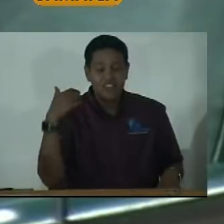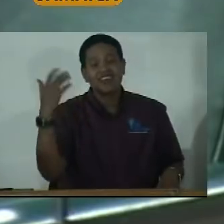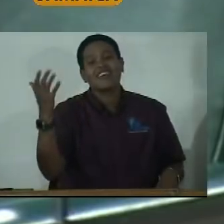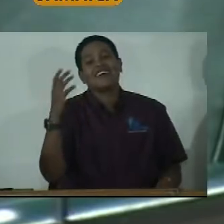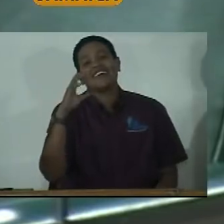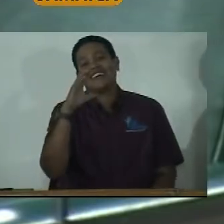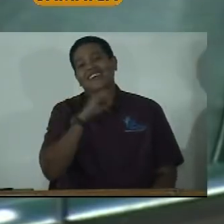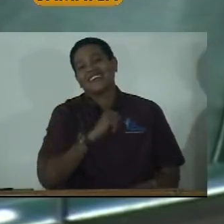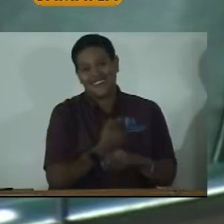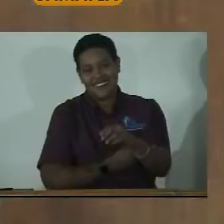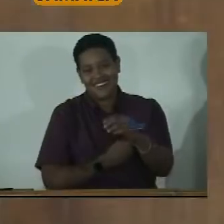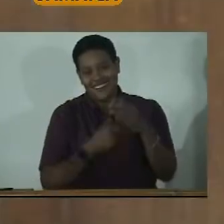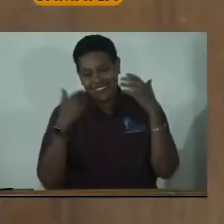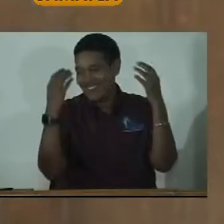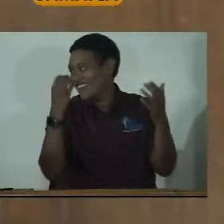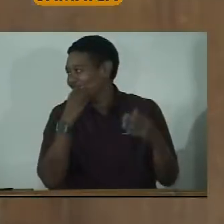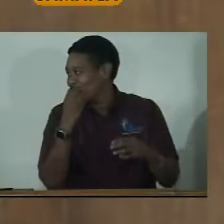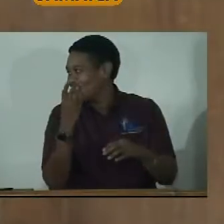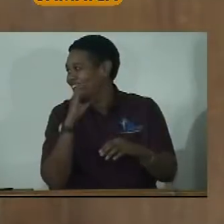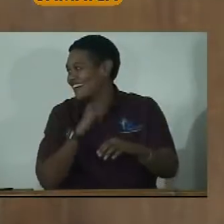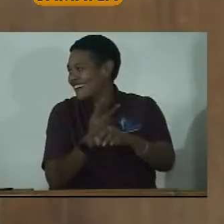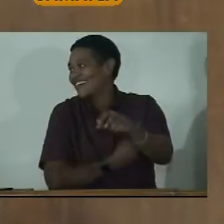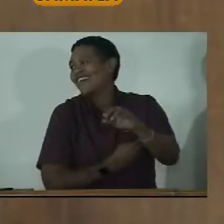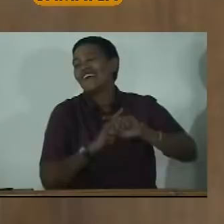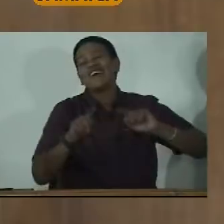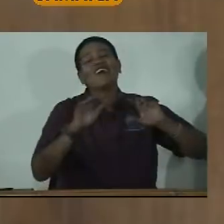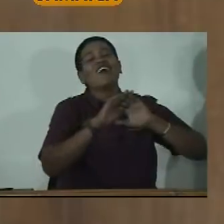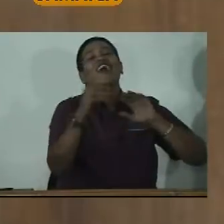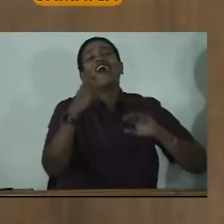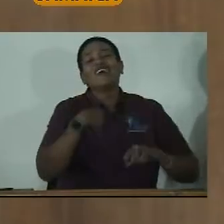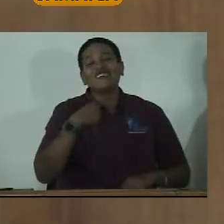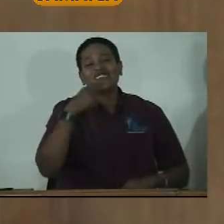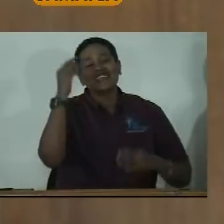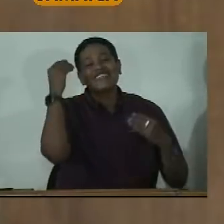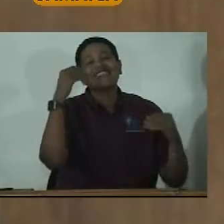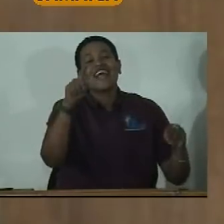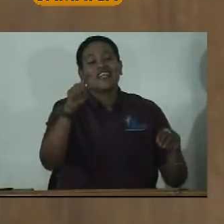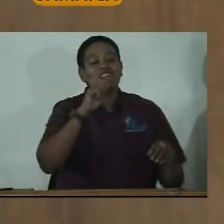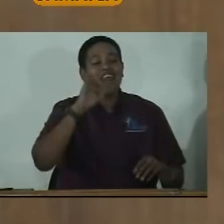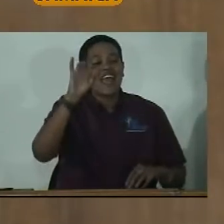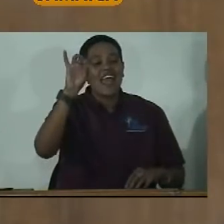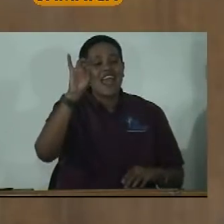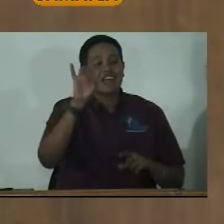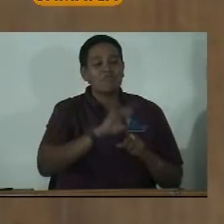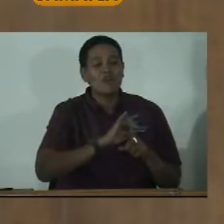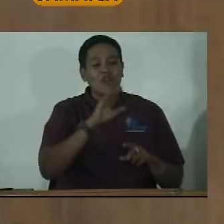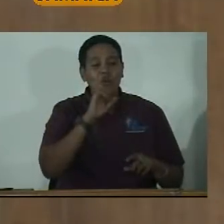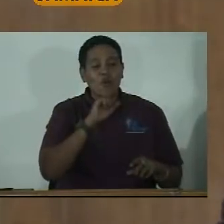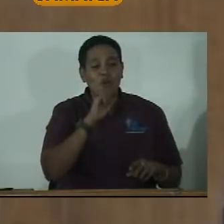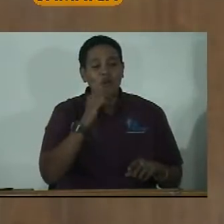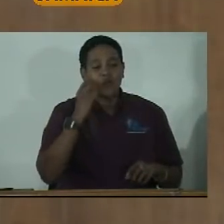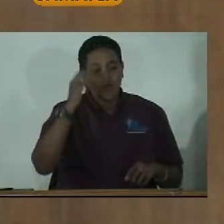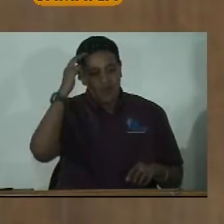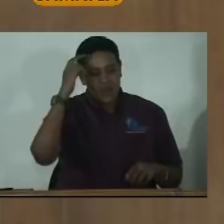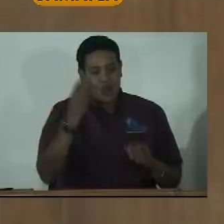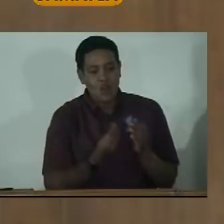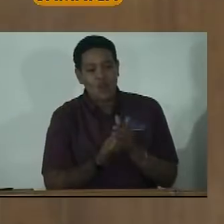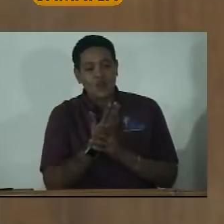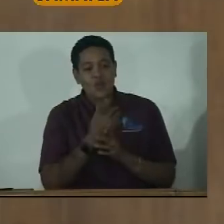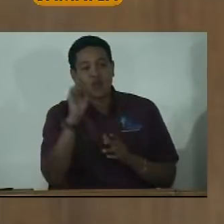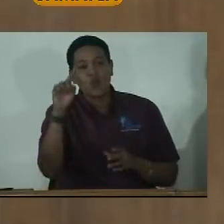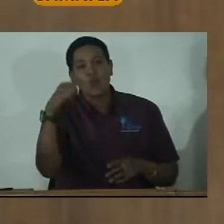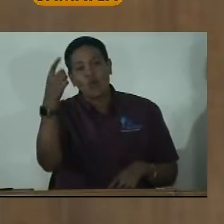sheep. But don't ask me to sell you as 8-month-old goat that was grown only for